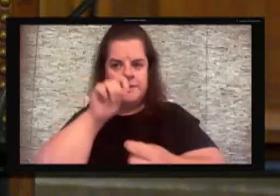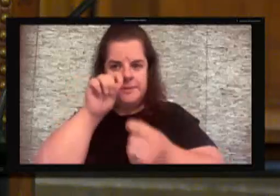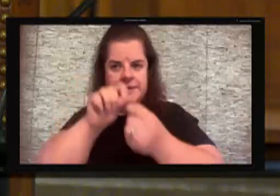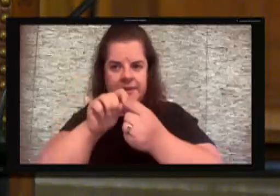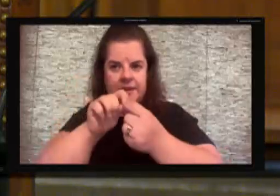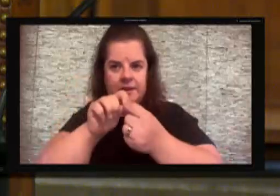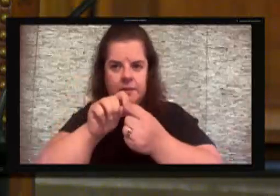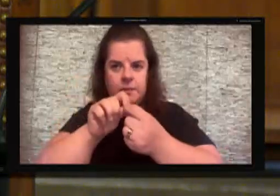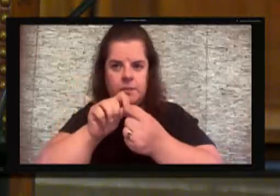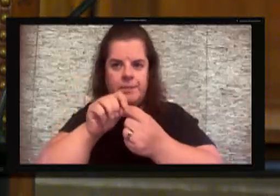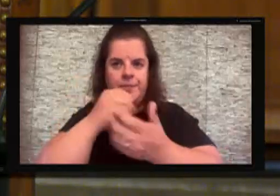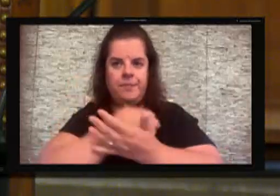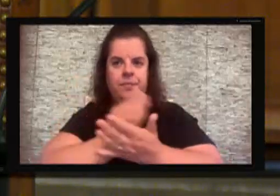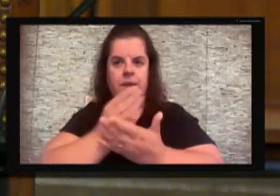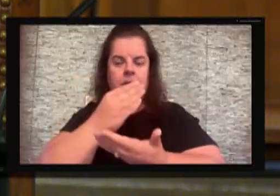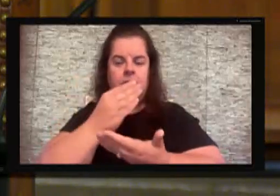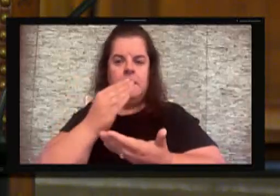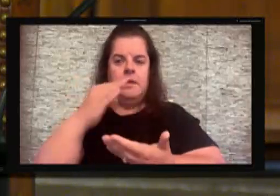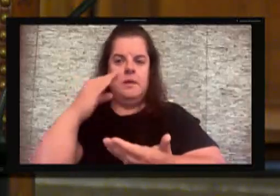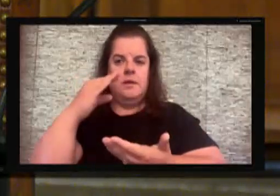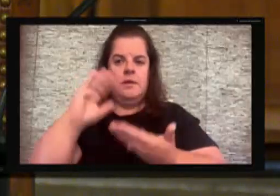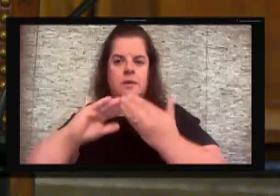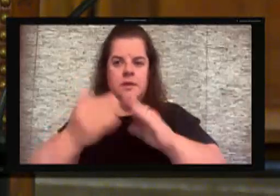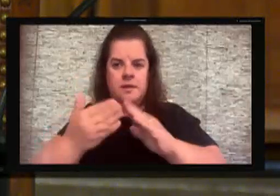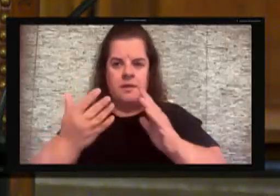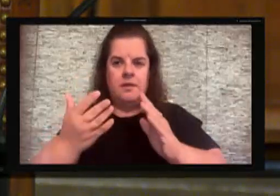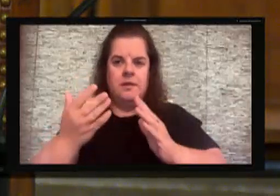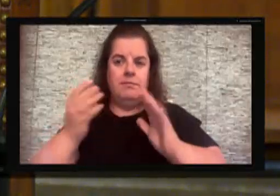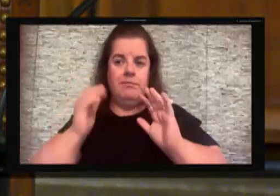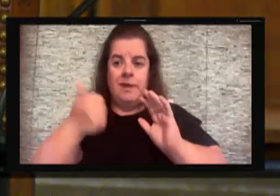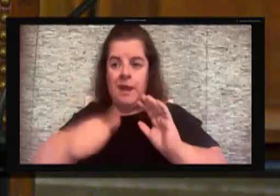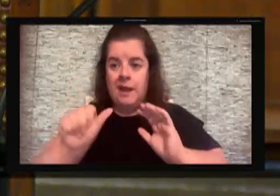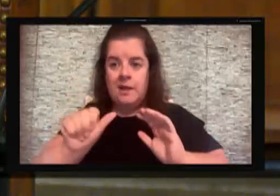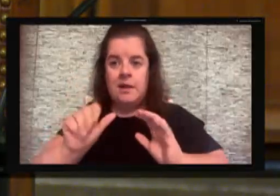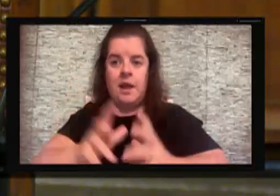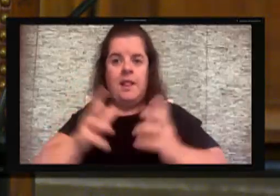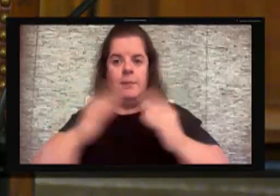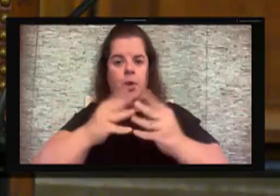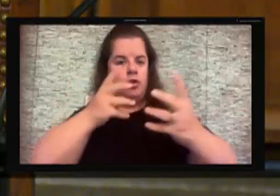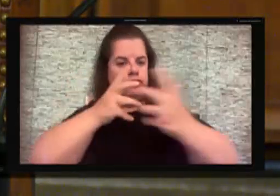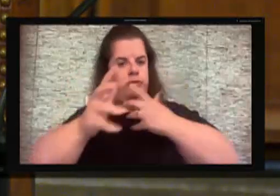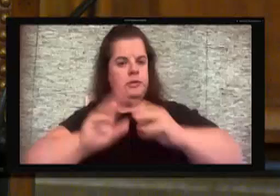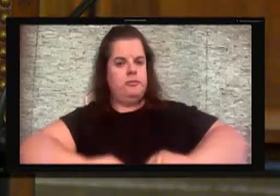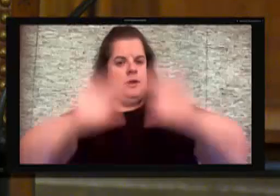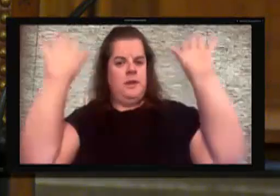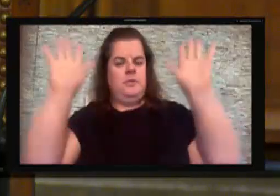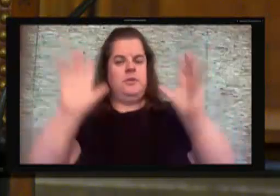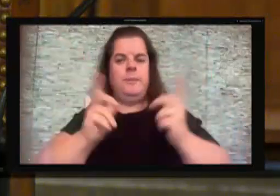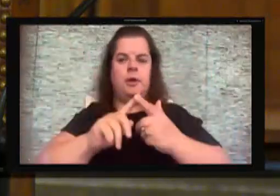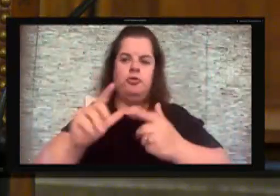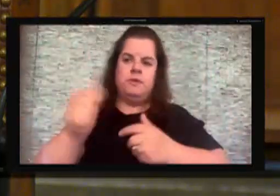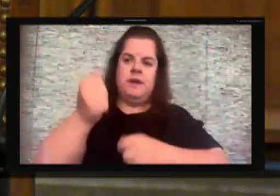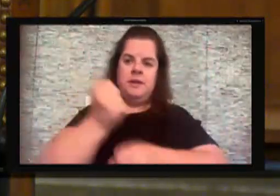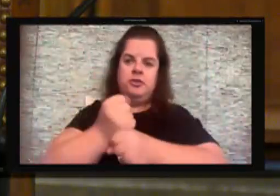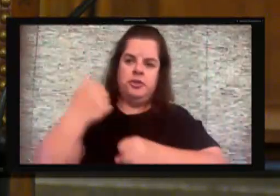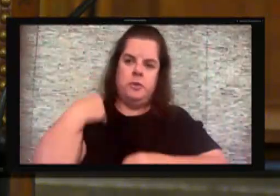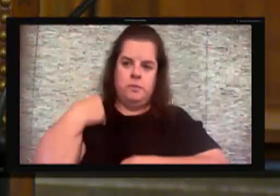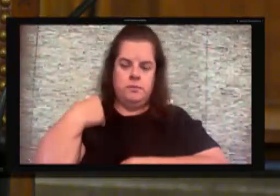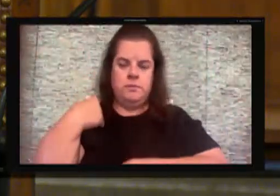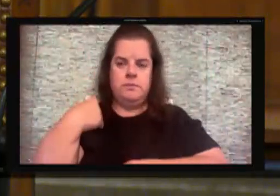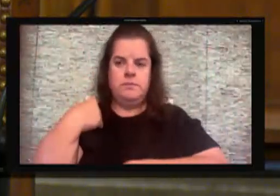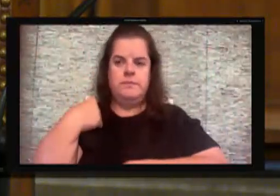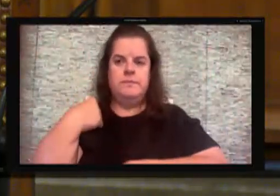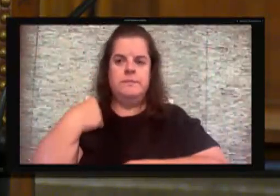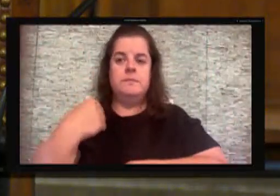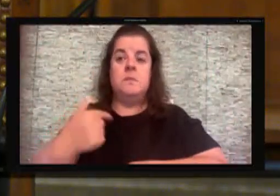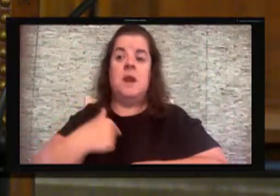in city budgets at all. So this is a lot more transparency than we had maybe 10 years ago. And I feel